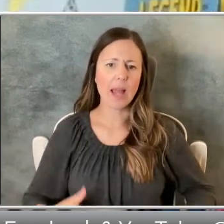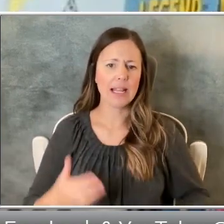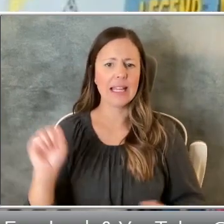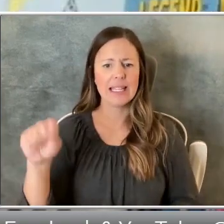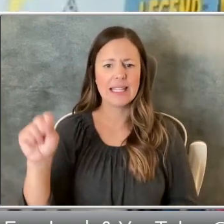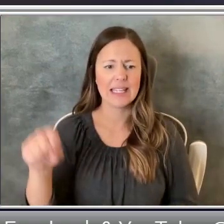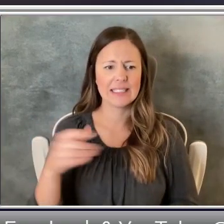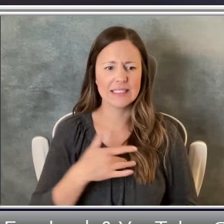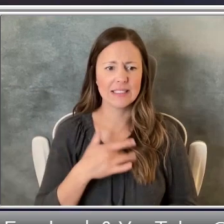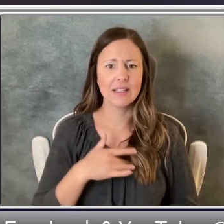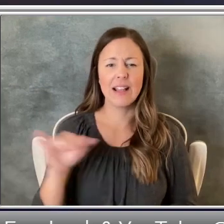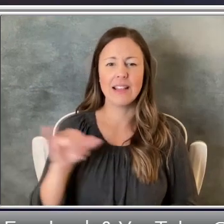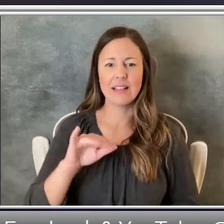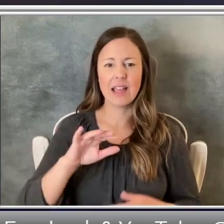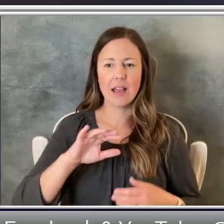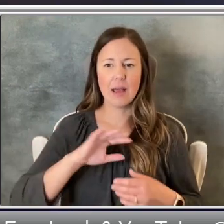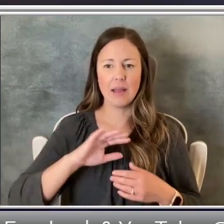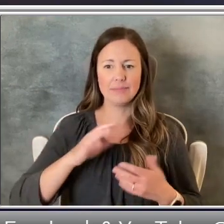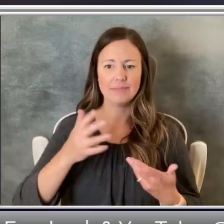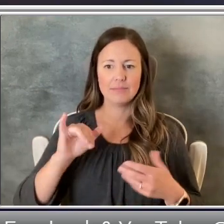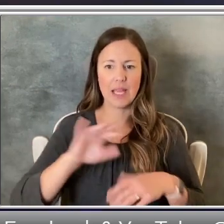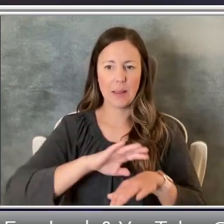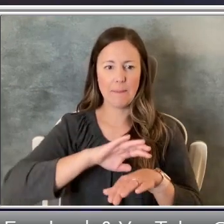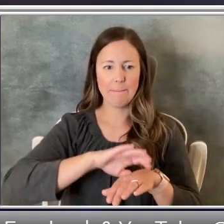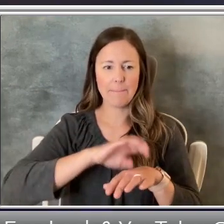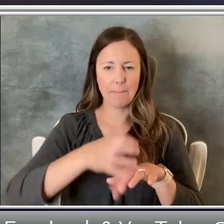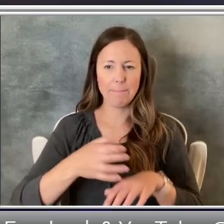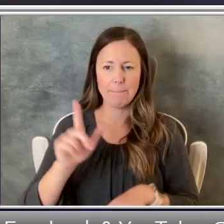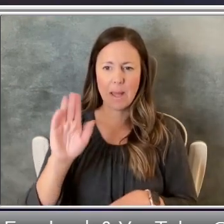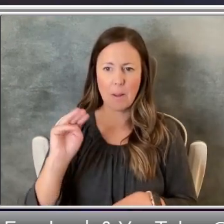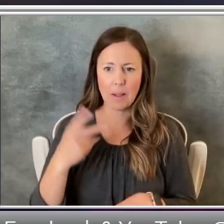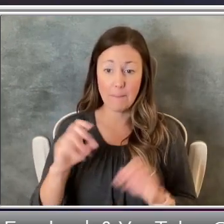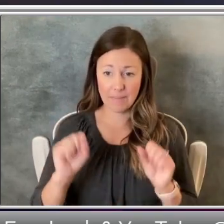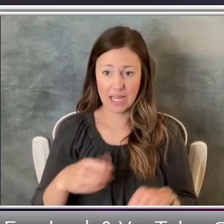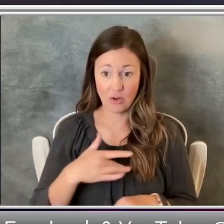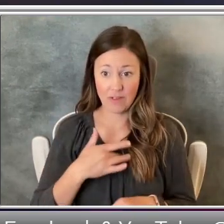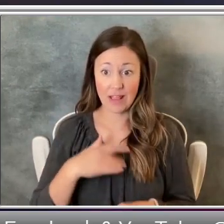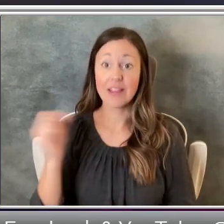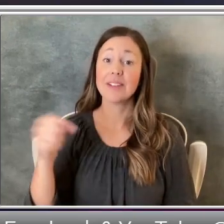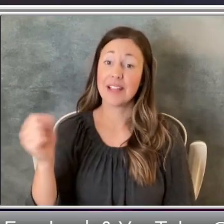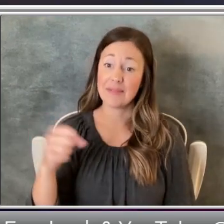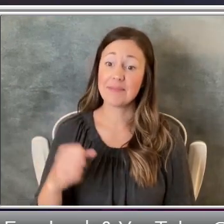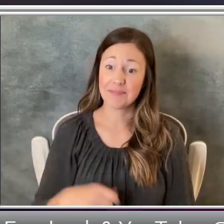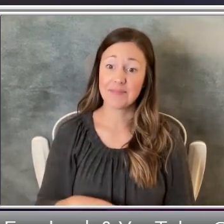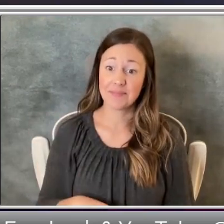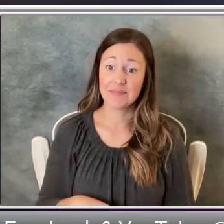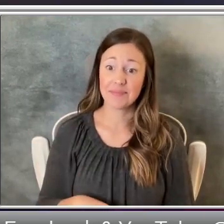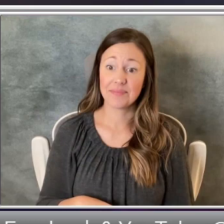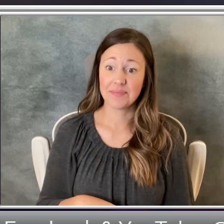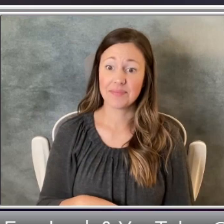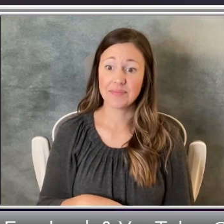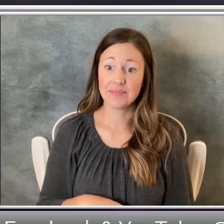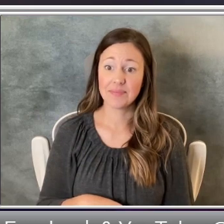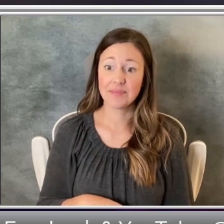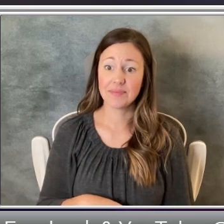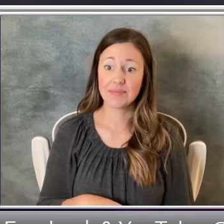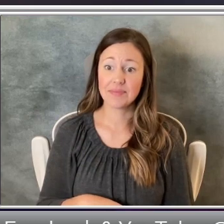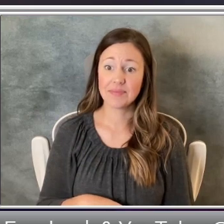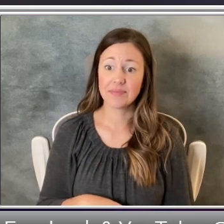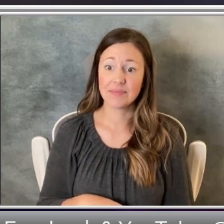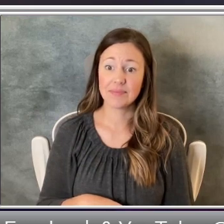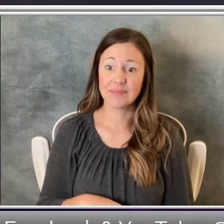Is it like a lump on the outside of your body? Can you feel it? Yes. Okay. It's